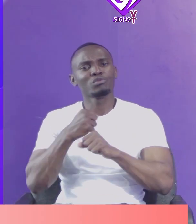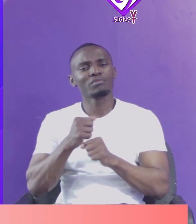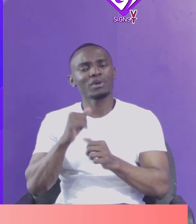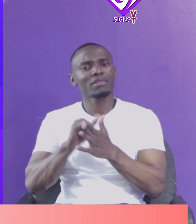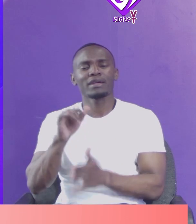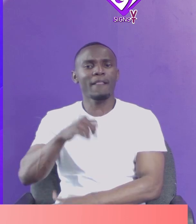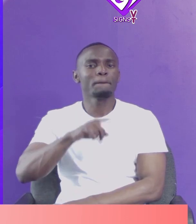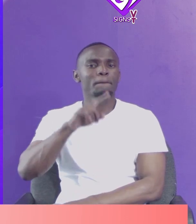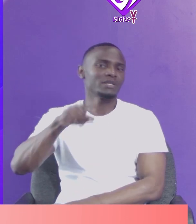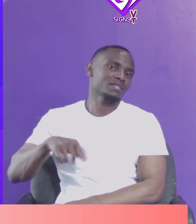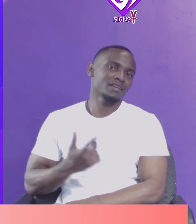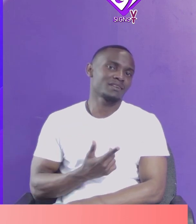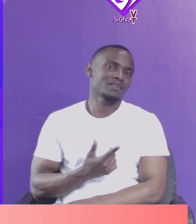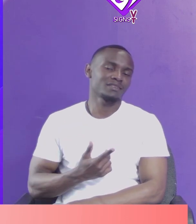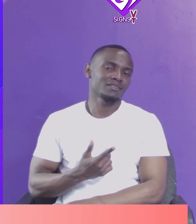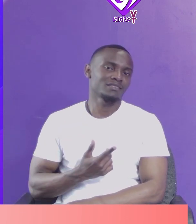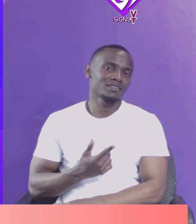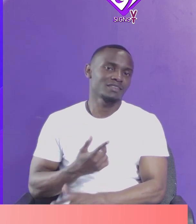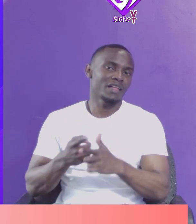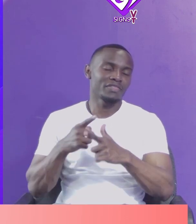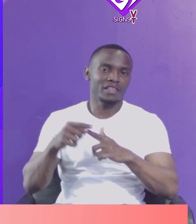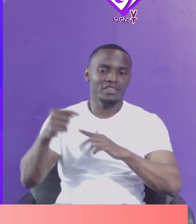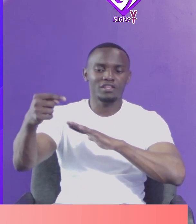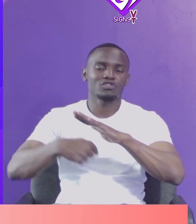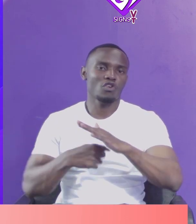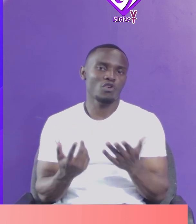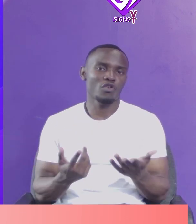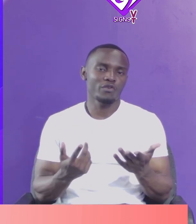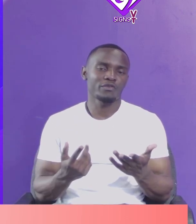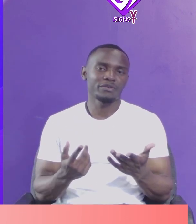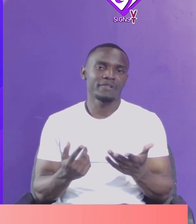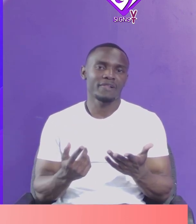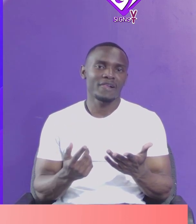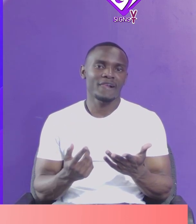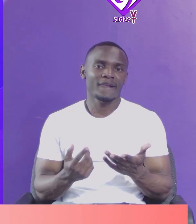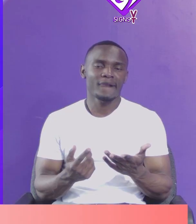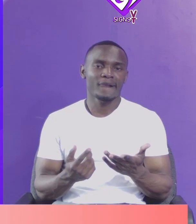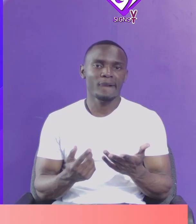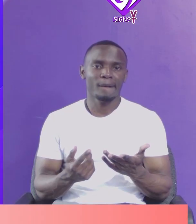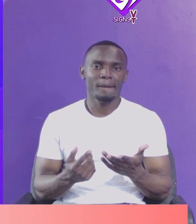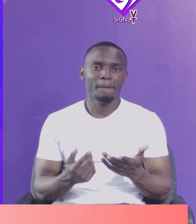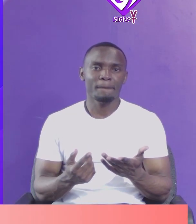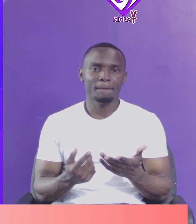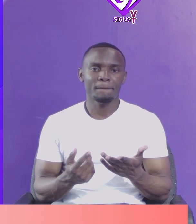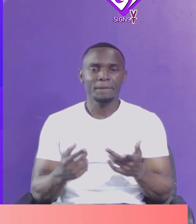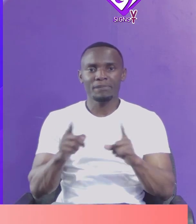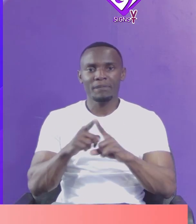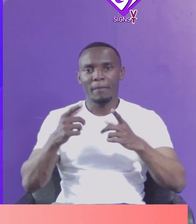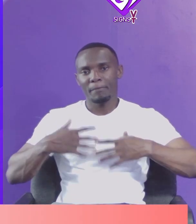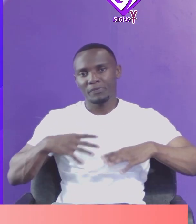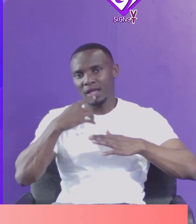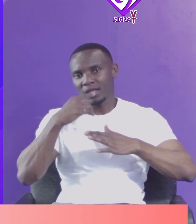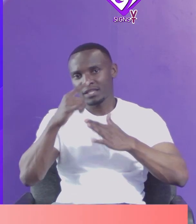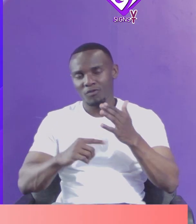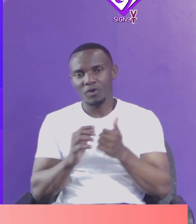that then proves very costly at the end of the day for the team. I mean, there have been talks about... Yes, Mo Salah's performance at the